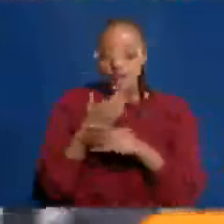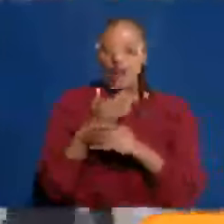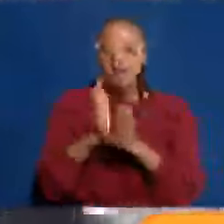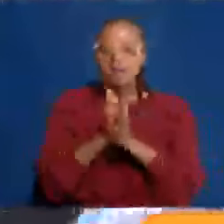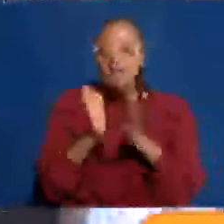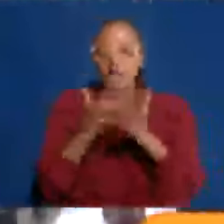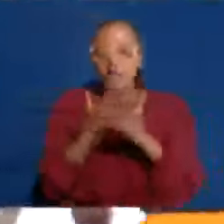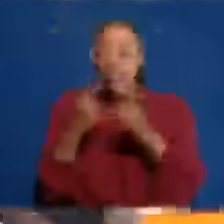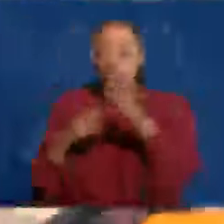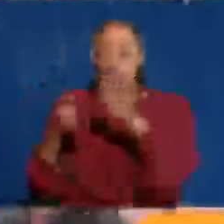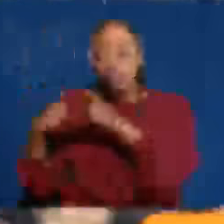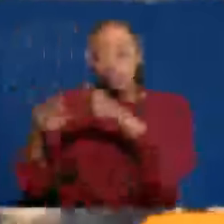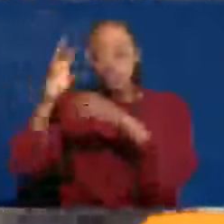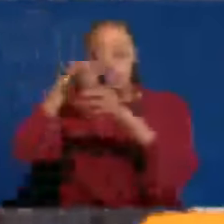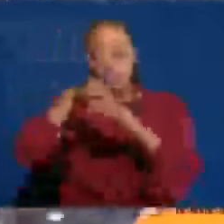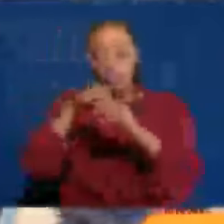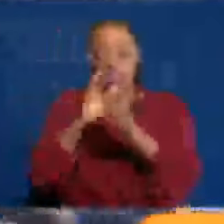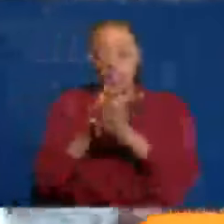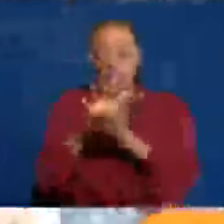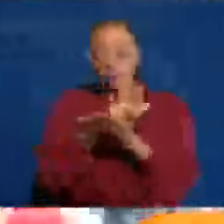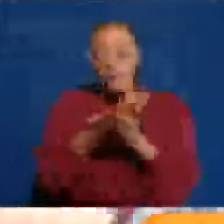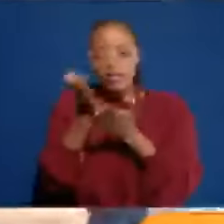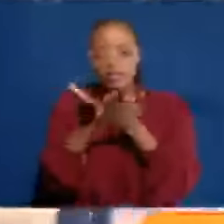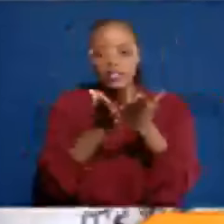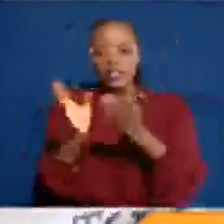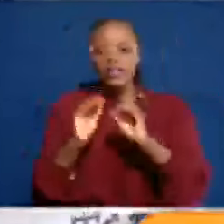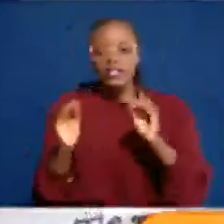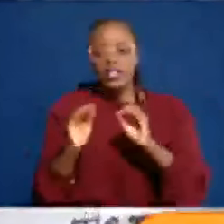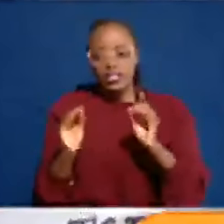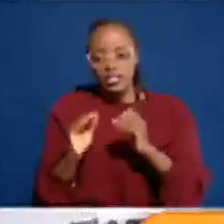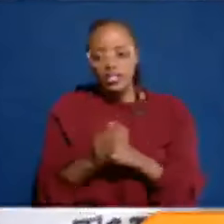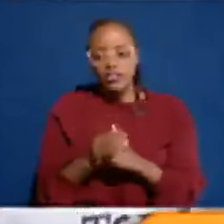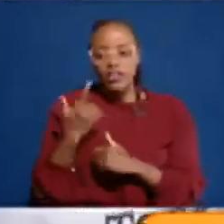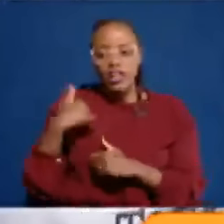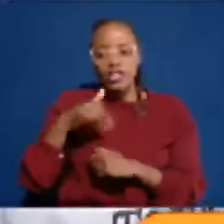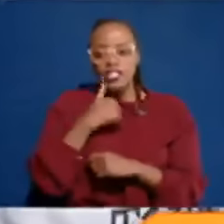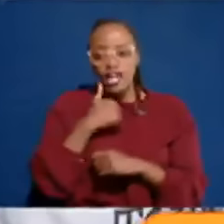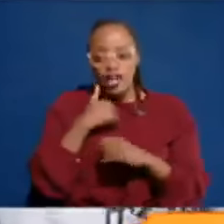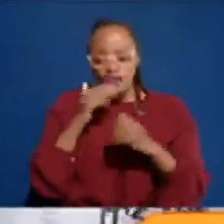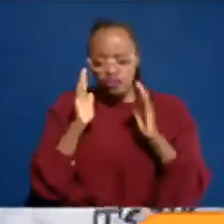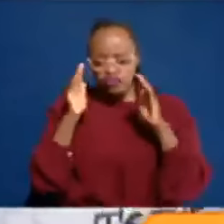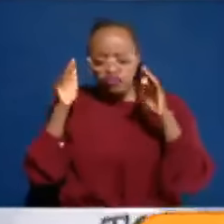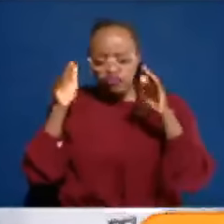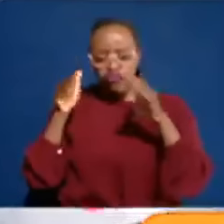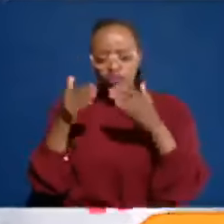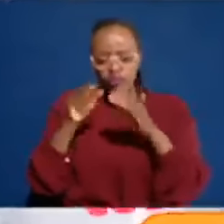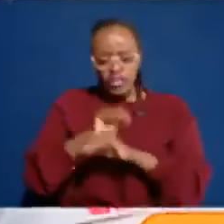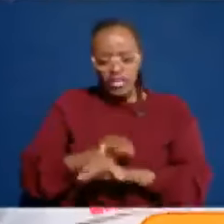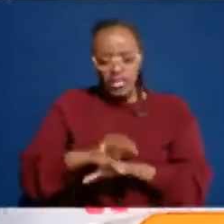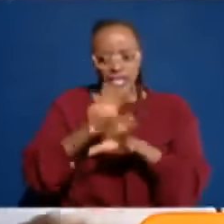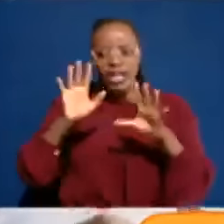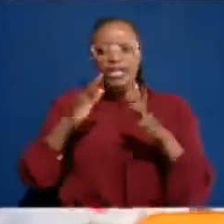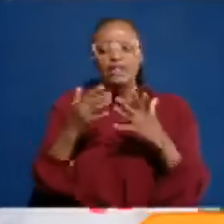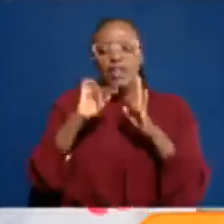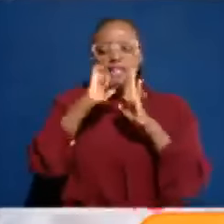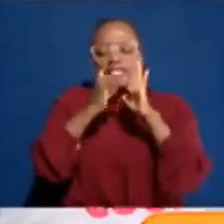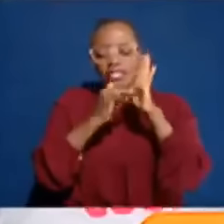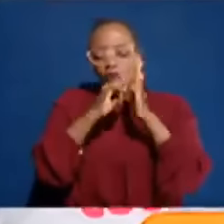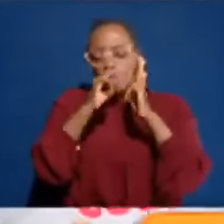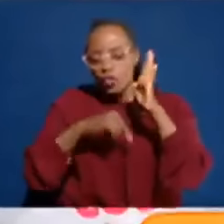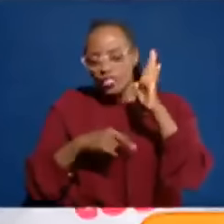to investors, and the lack of basic services in the country. We have elucidated very plainly what our demands have